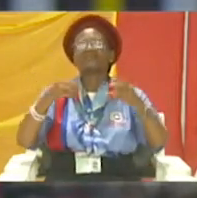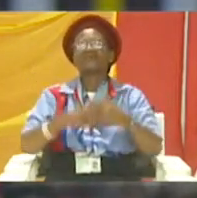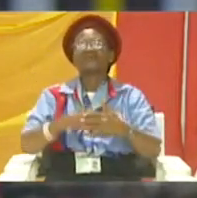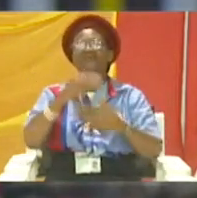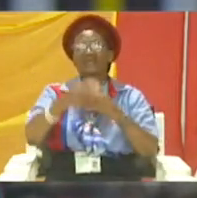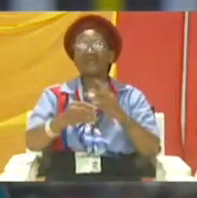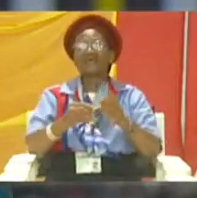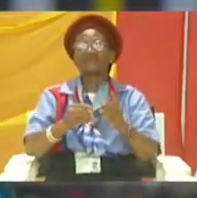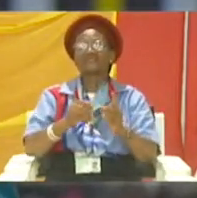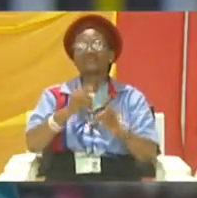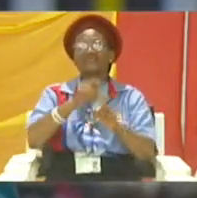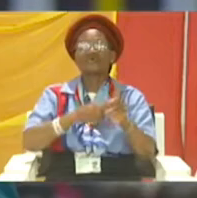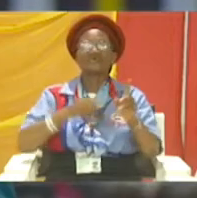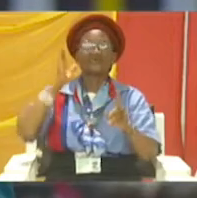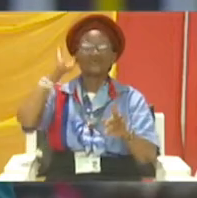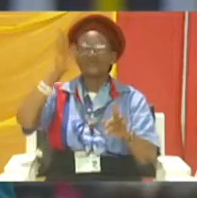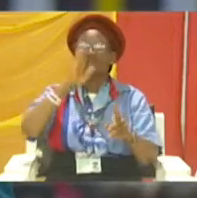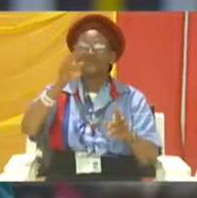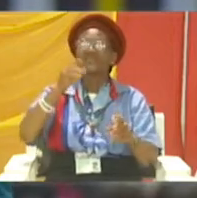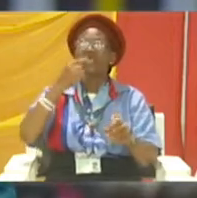God.